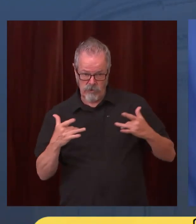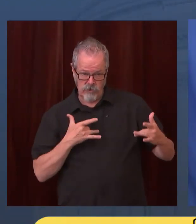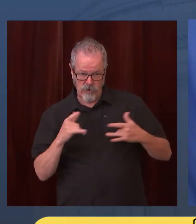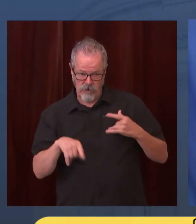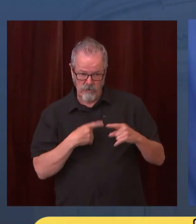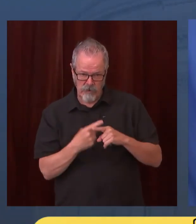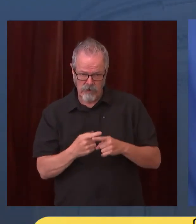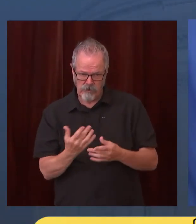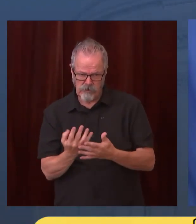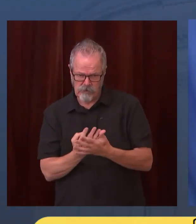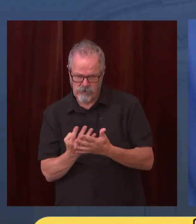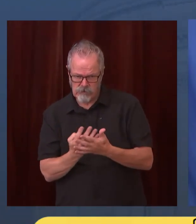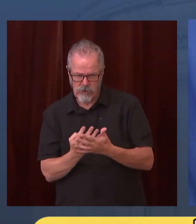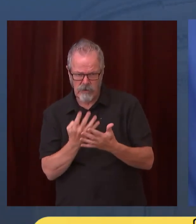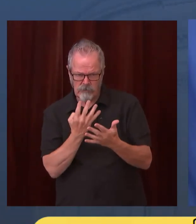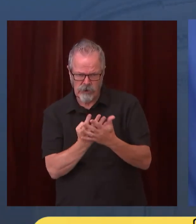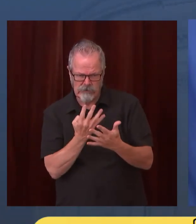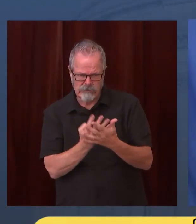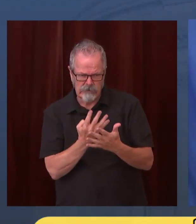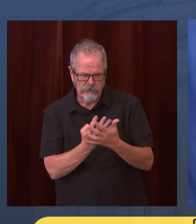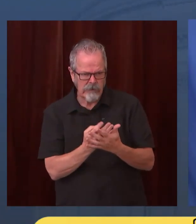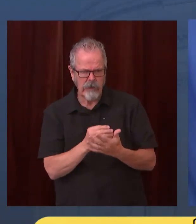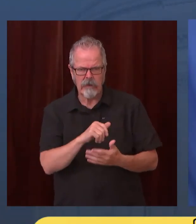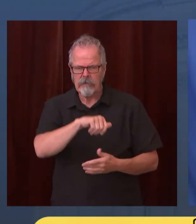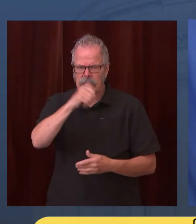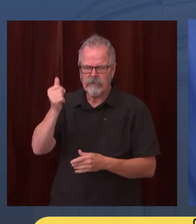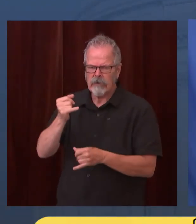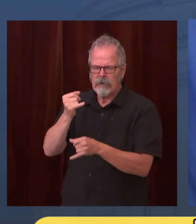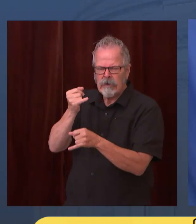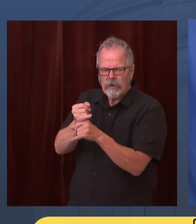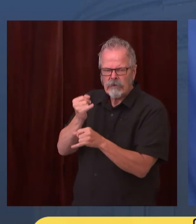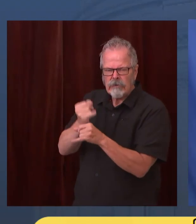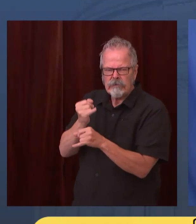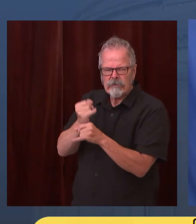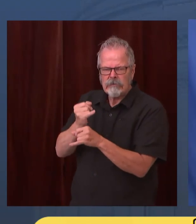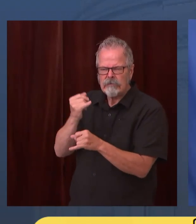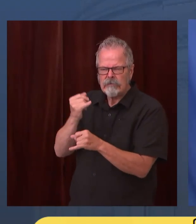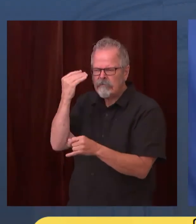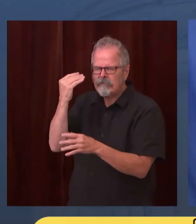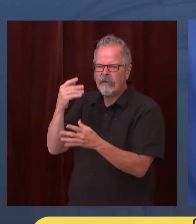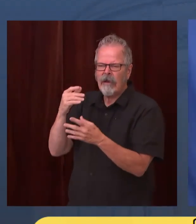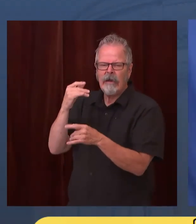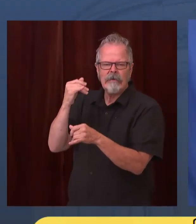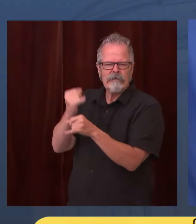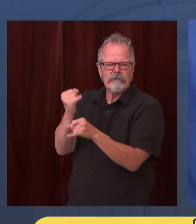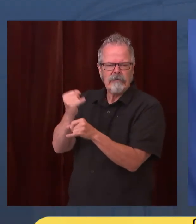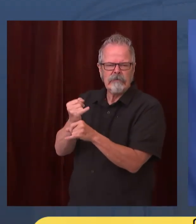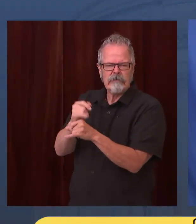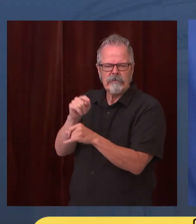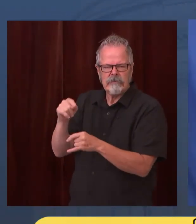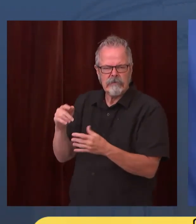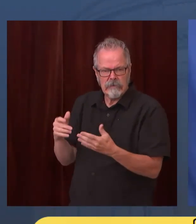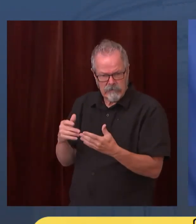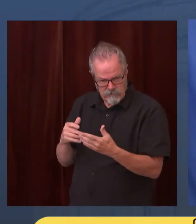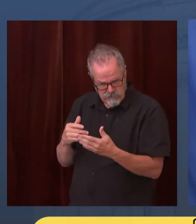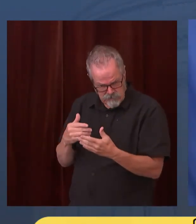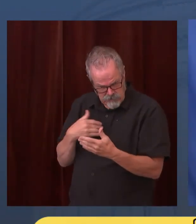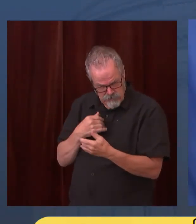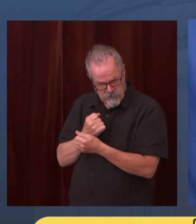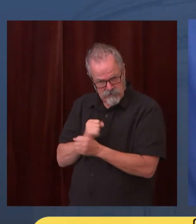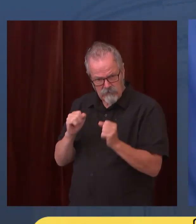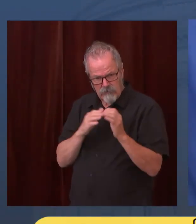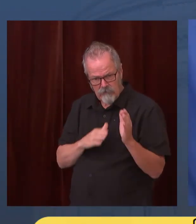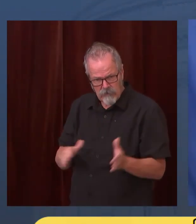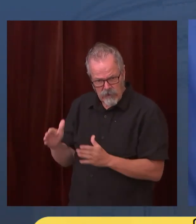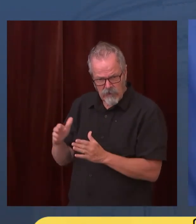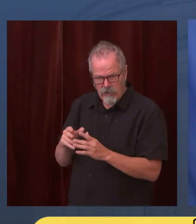effectively? Well, of course, we are preparing contingency plans to consider if there is some reduction in employment. So